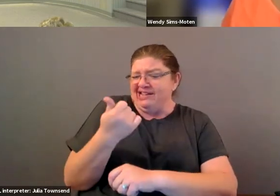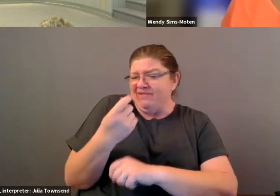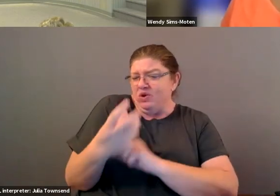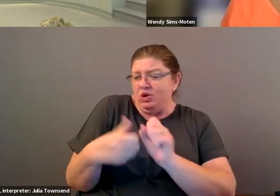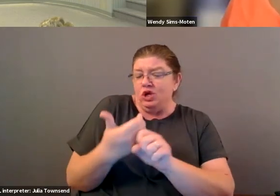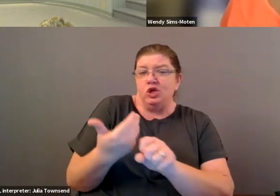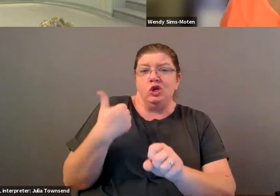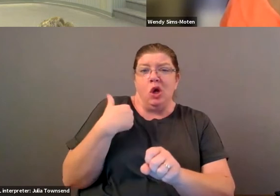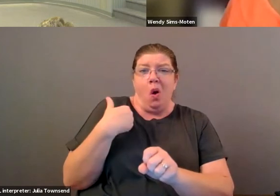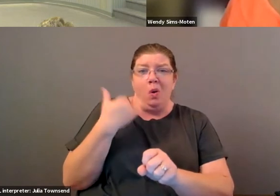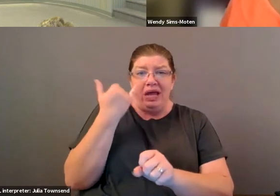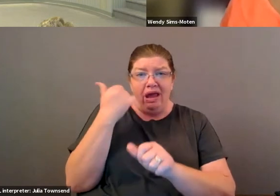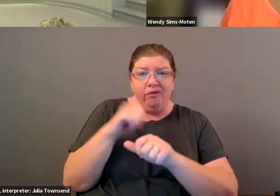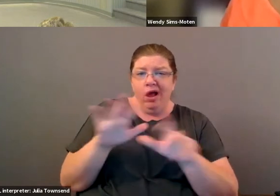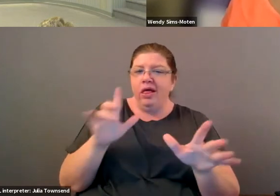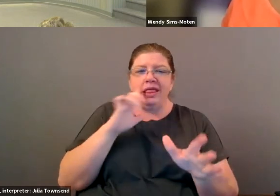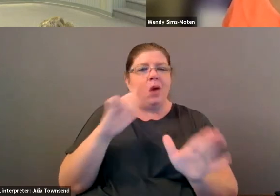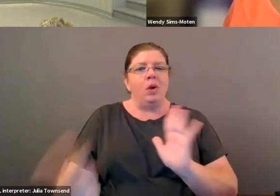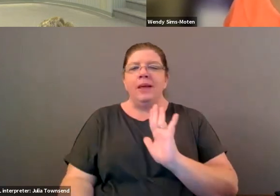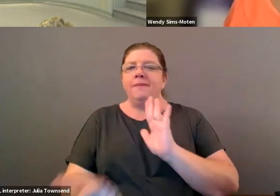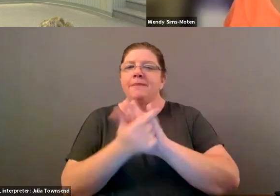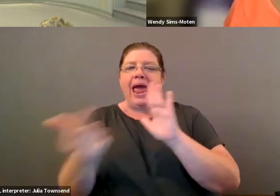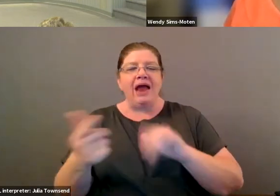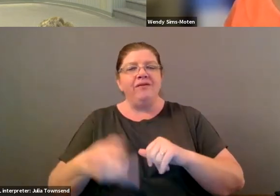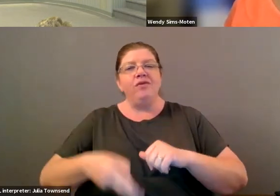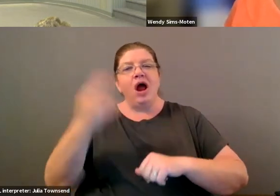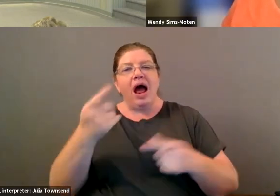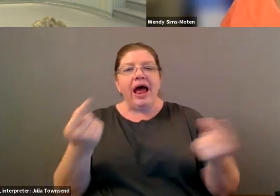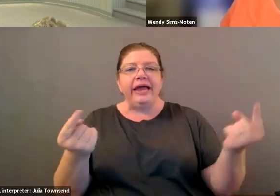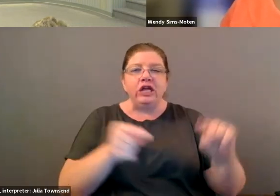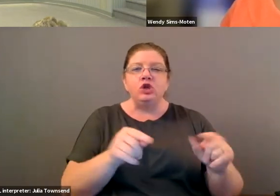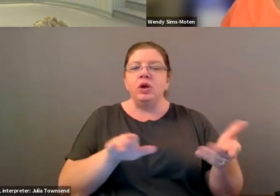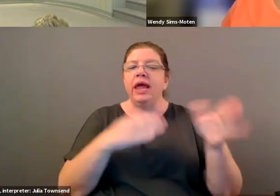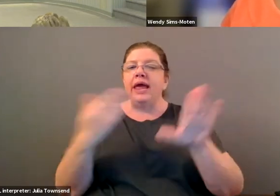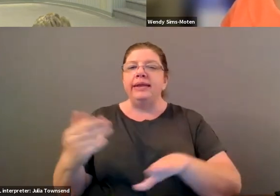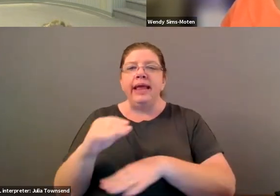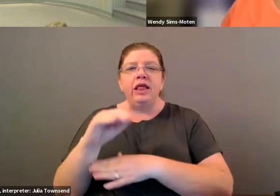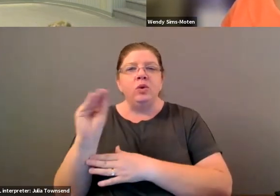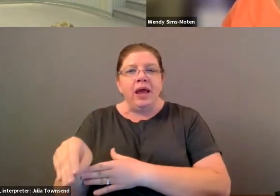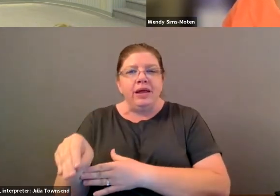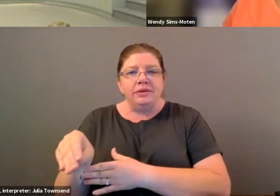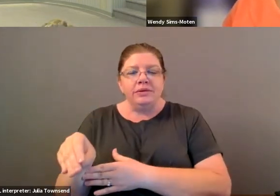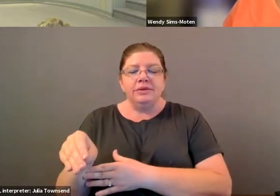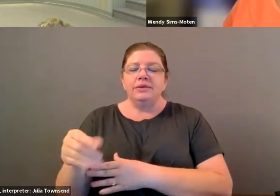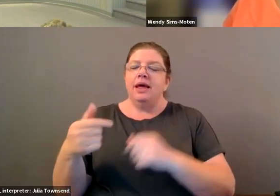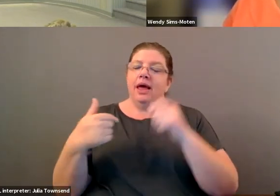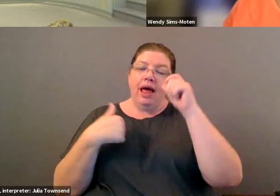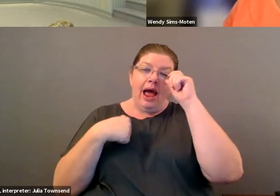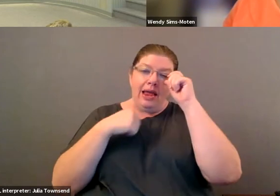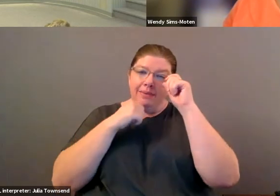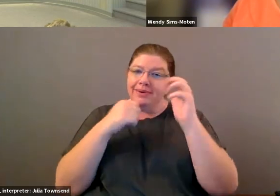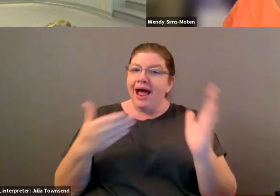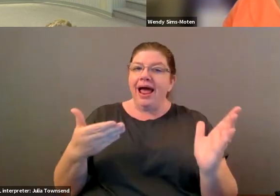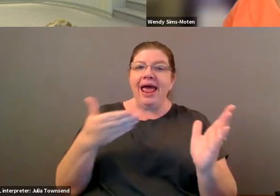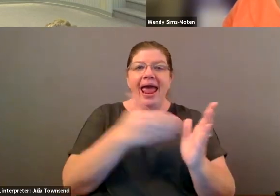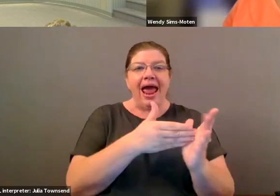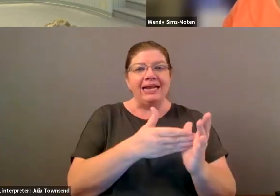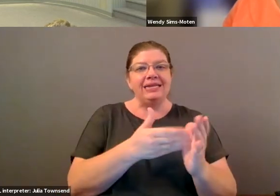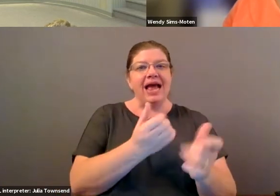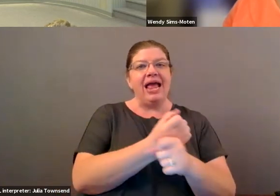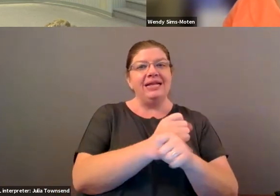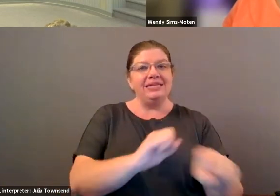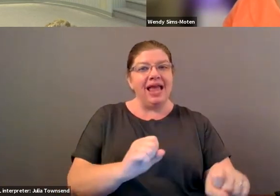been banned for their high injury and death rates? I am not anti-safe